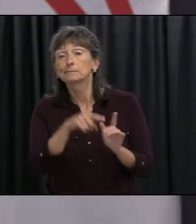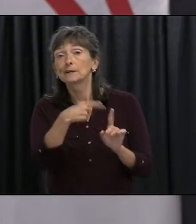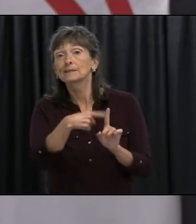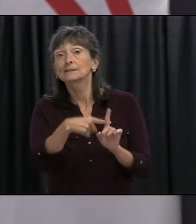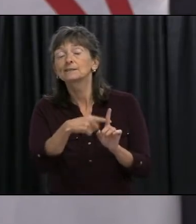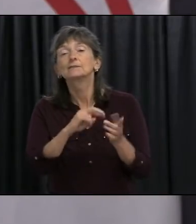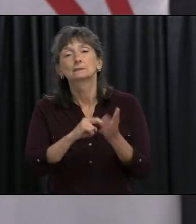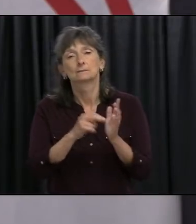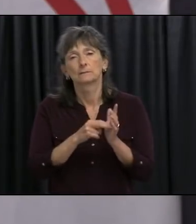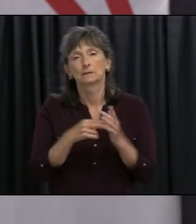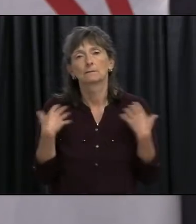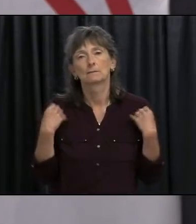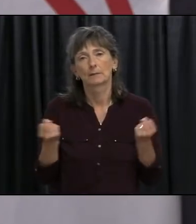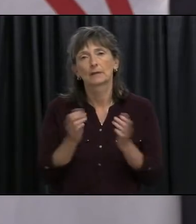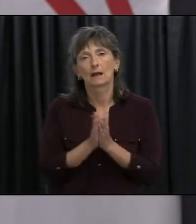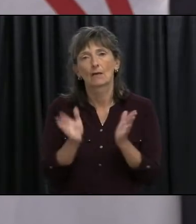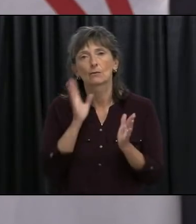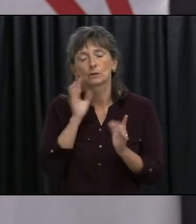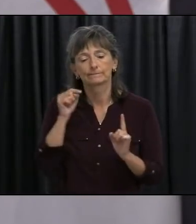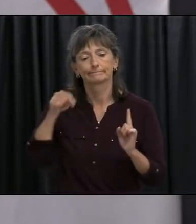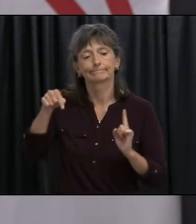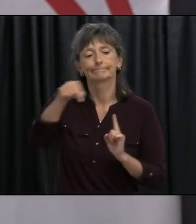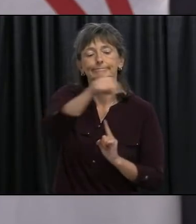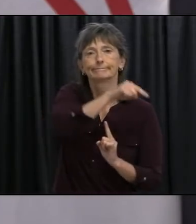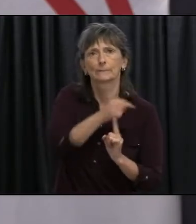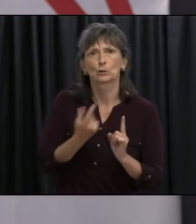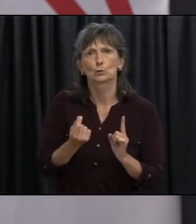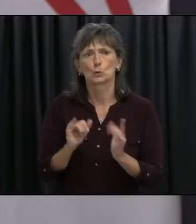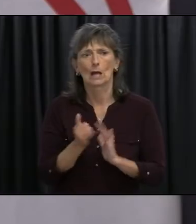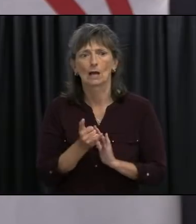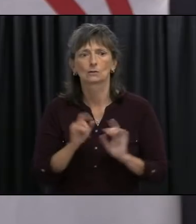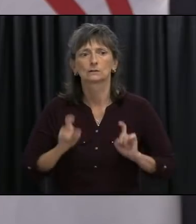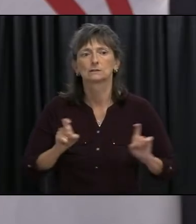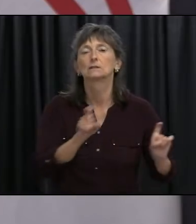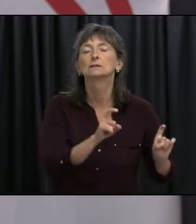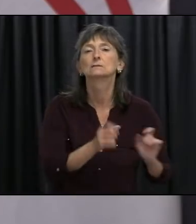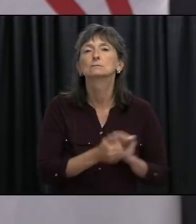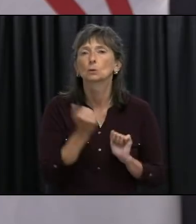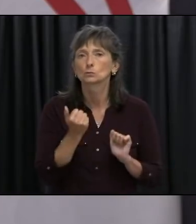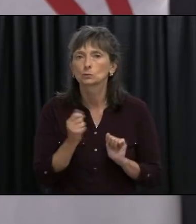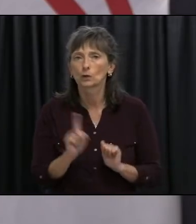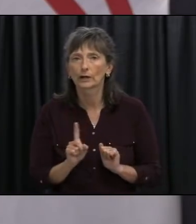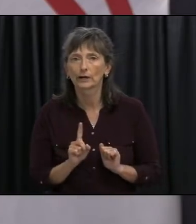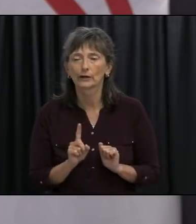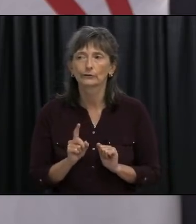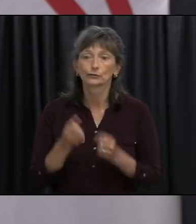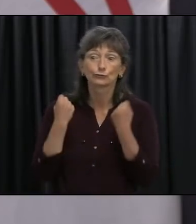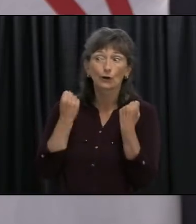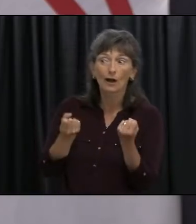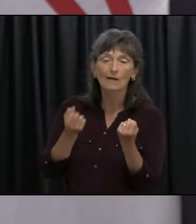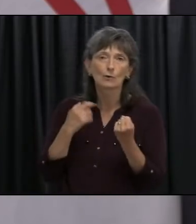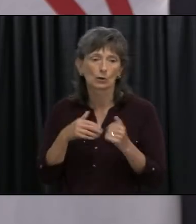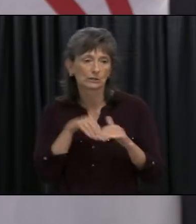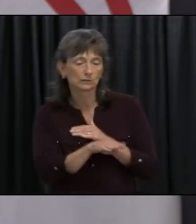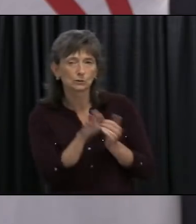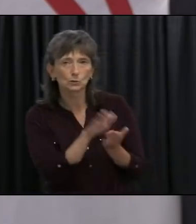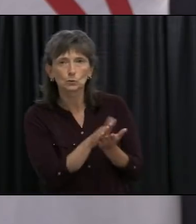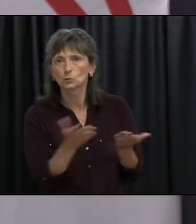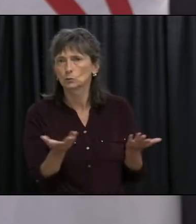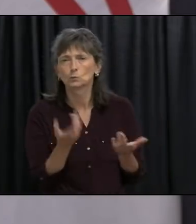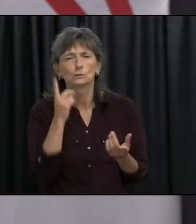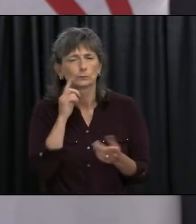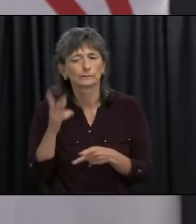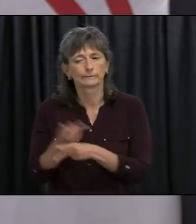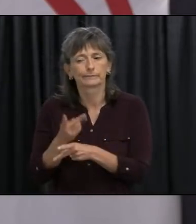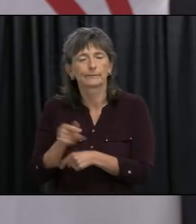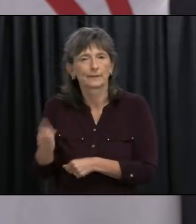the RHAs, public health officials, will look at what the best measures would be for people to get tested. But if you're waiting for a test, we're going to encourage people